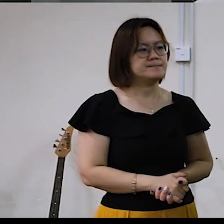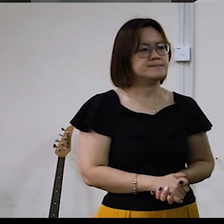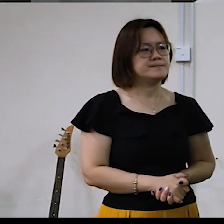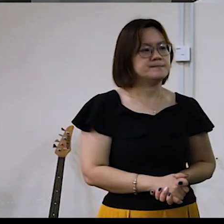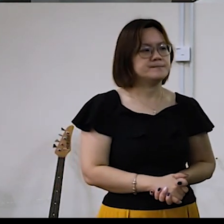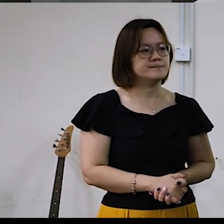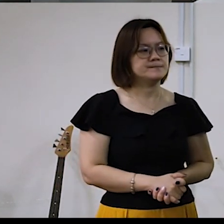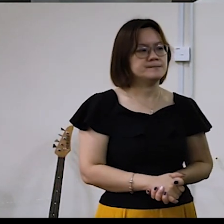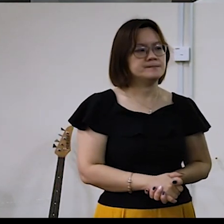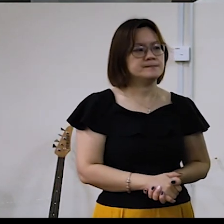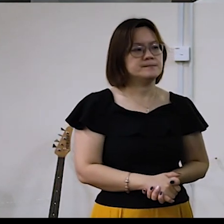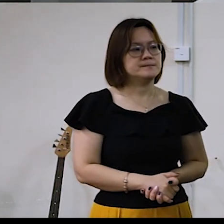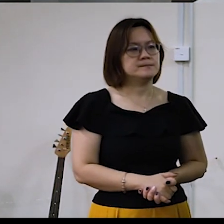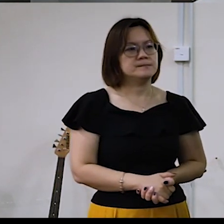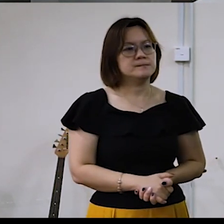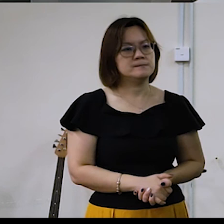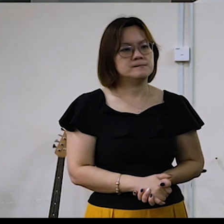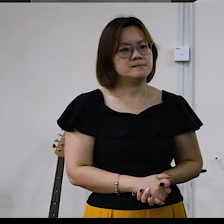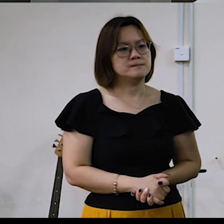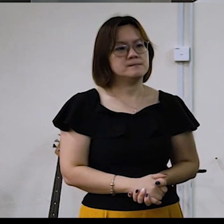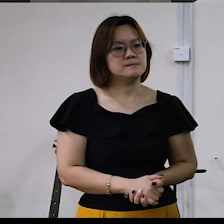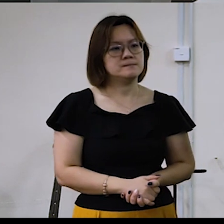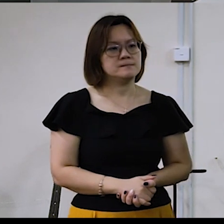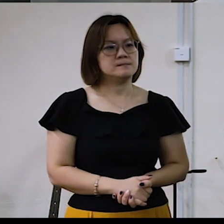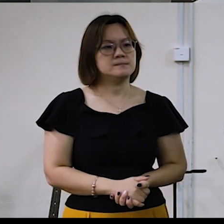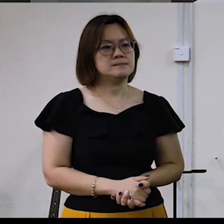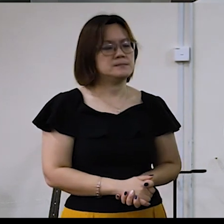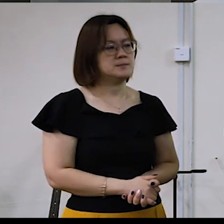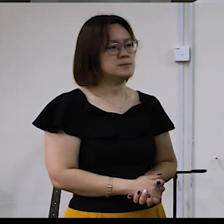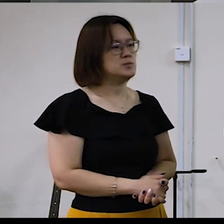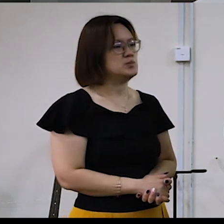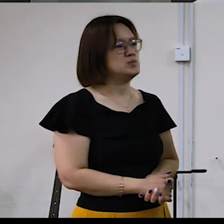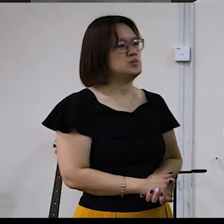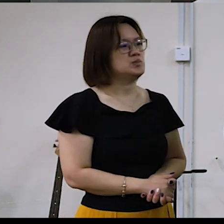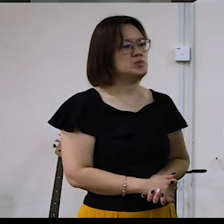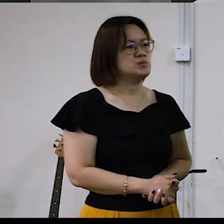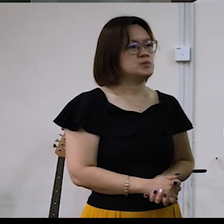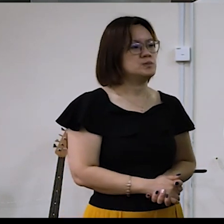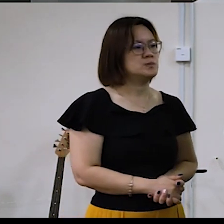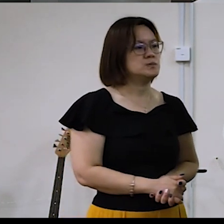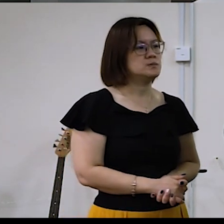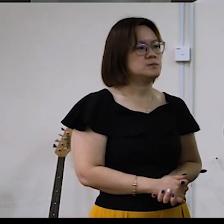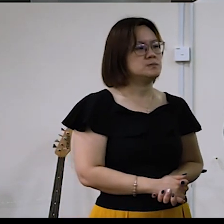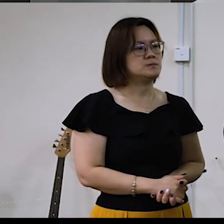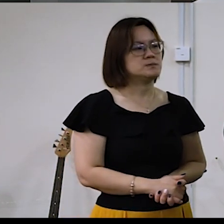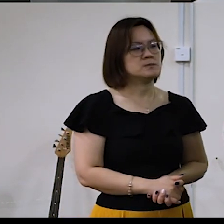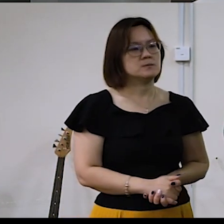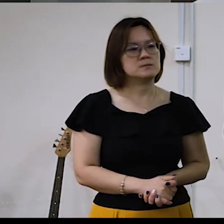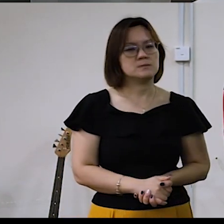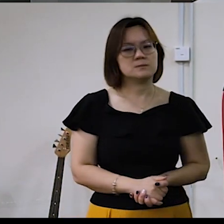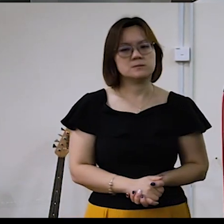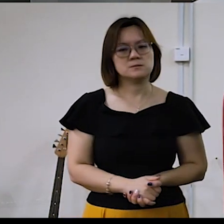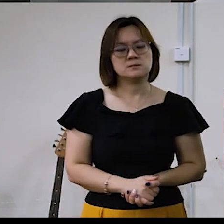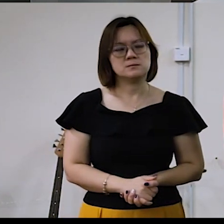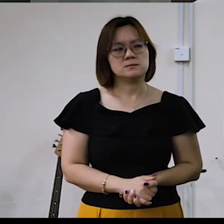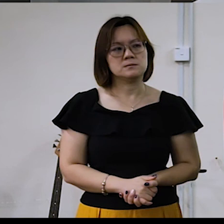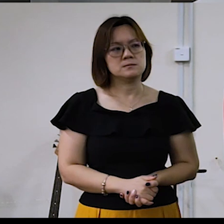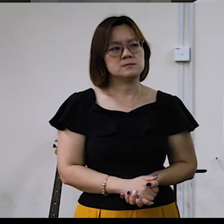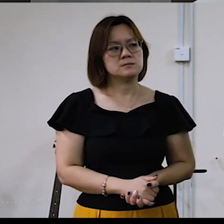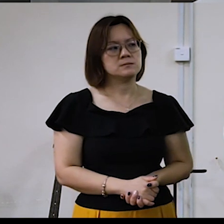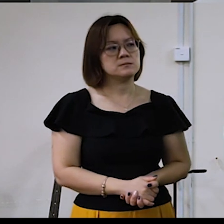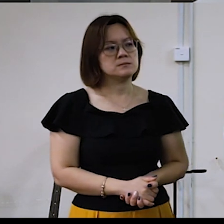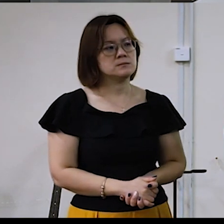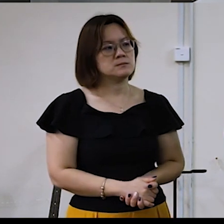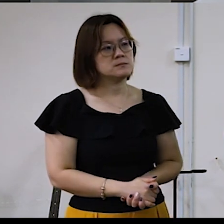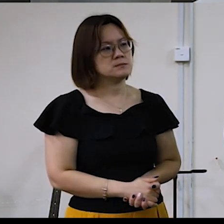not simply cast lots, after praying, after turning to God. Okay, this is where it talks about God works supernatural, natural. The casting of the lot is a natural